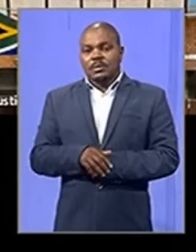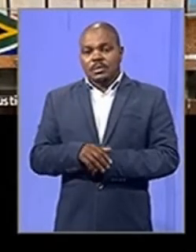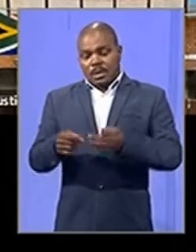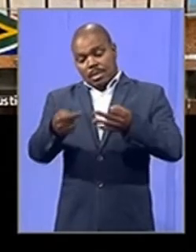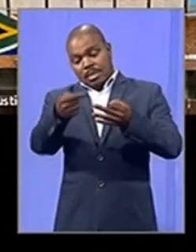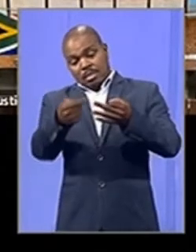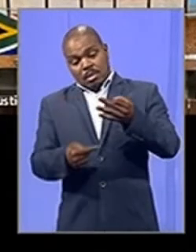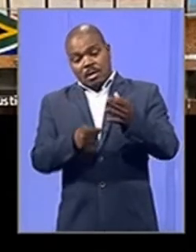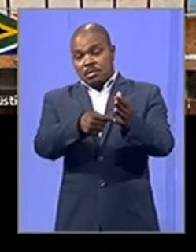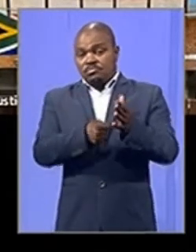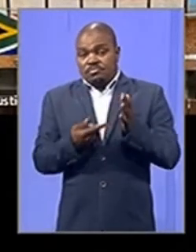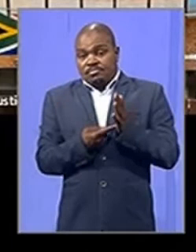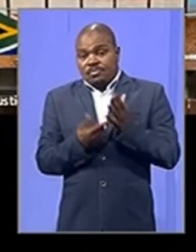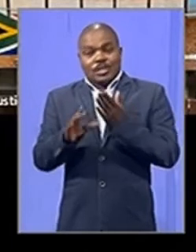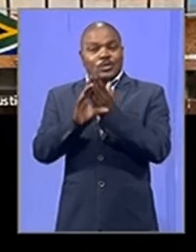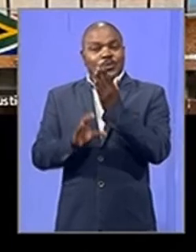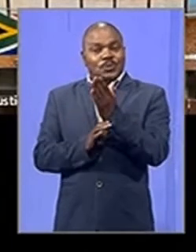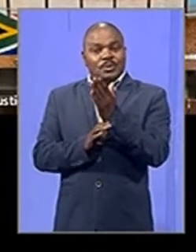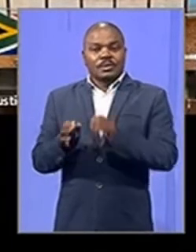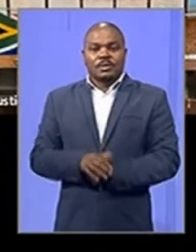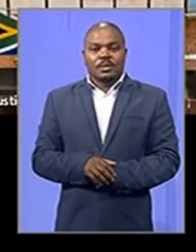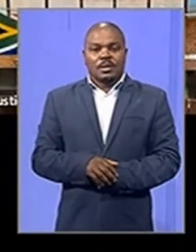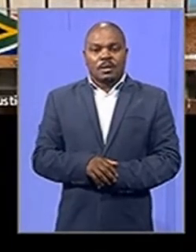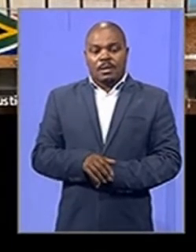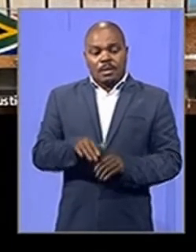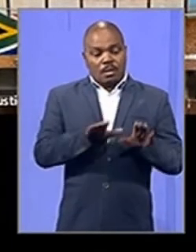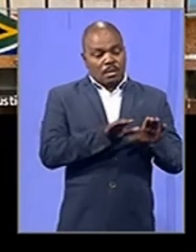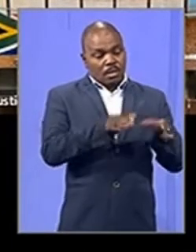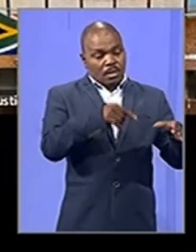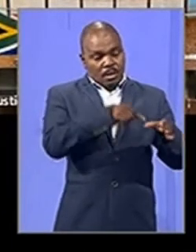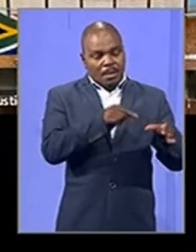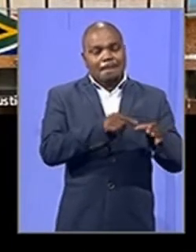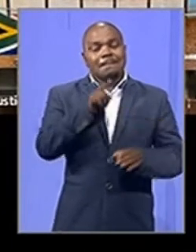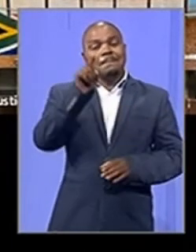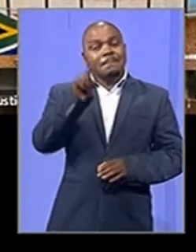requirements, and the conduct of the Commission must